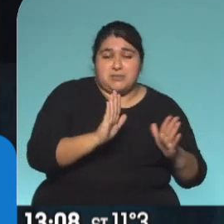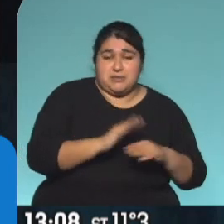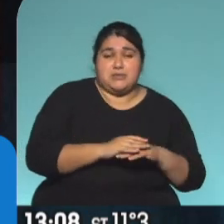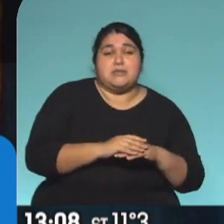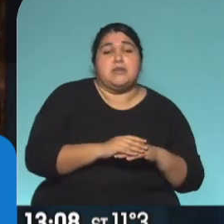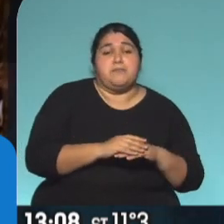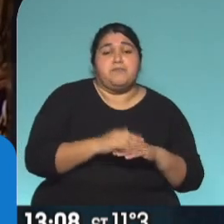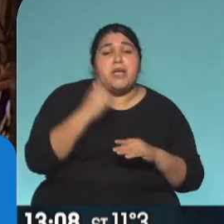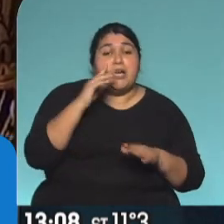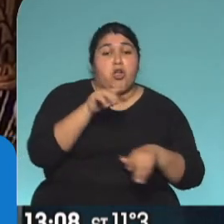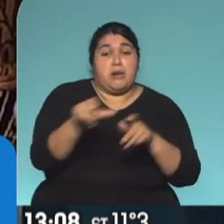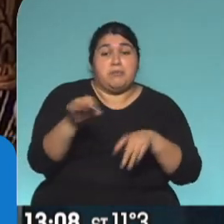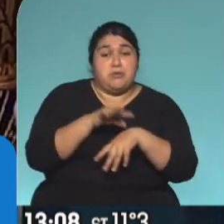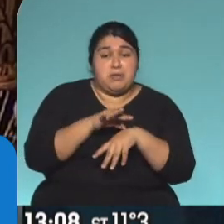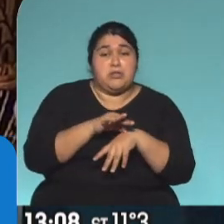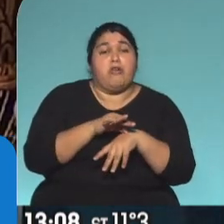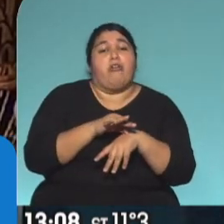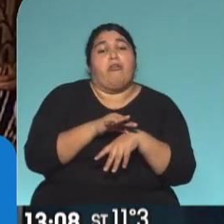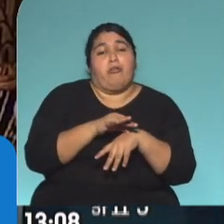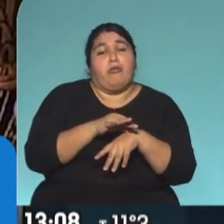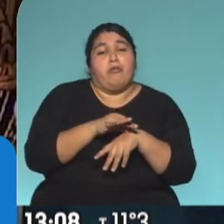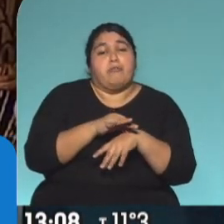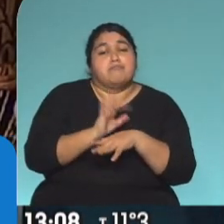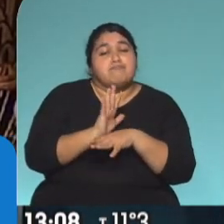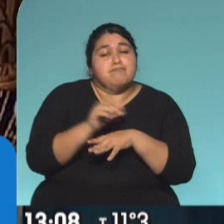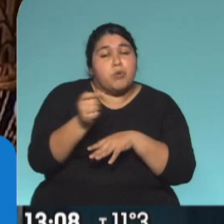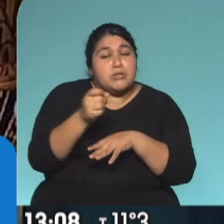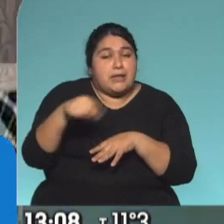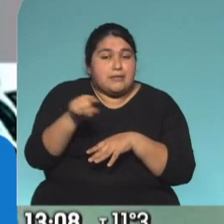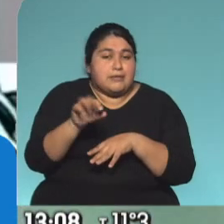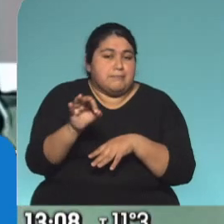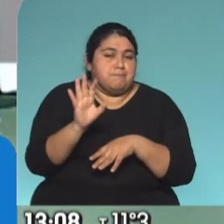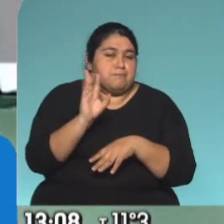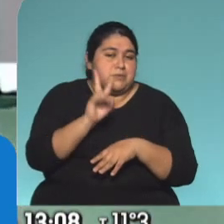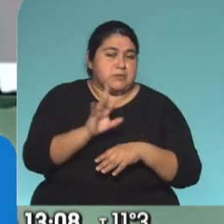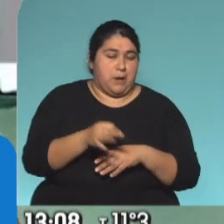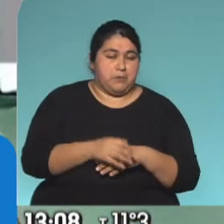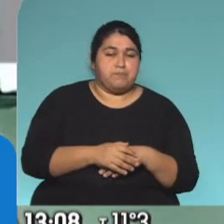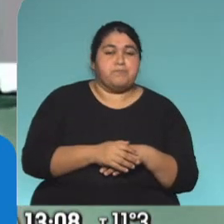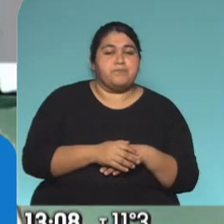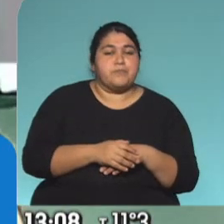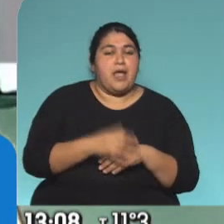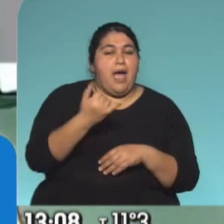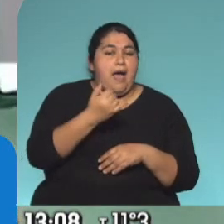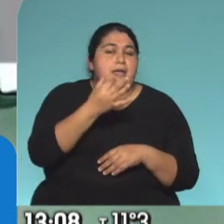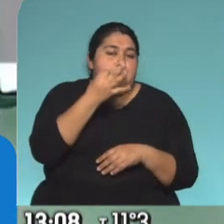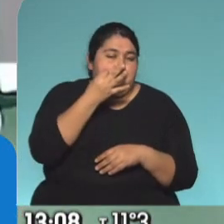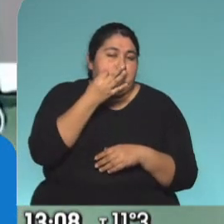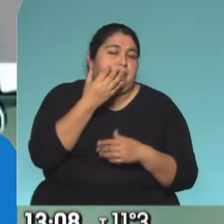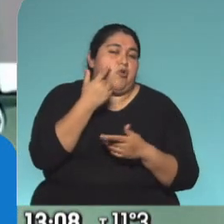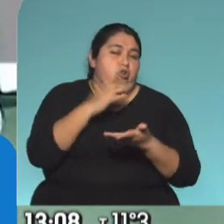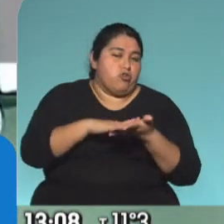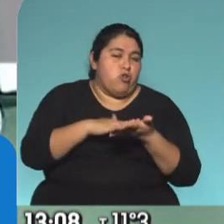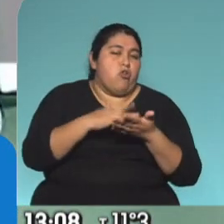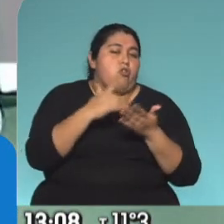stages. I think frontline medical people believe that too, many. There's evidence now in repeated